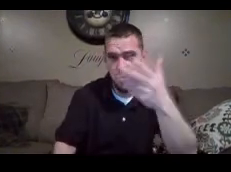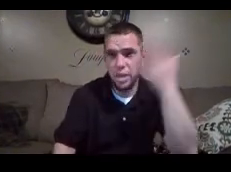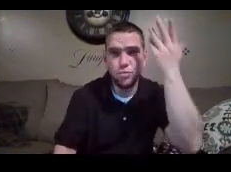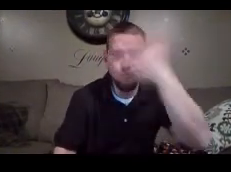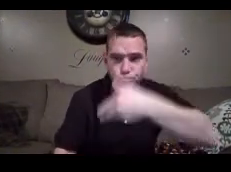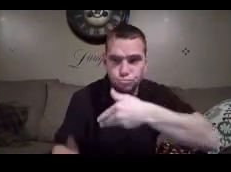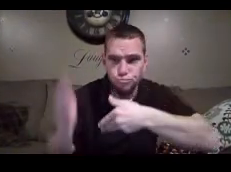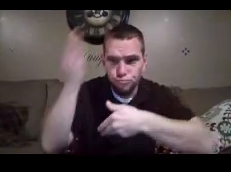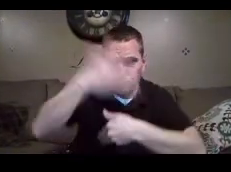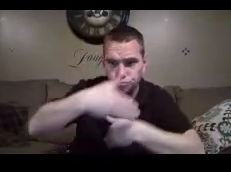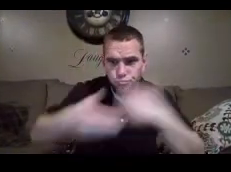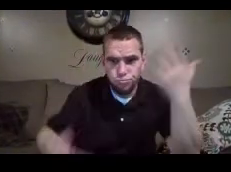Windows?